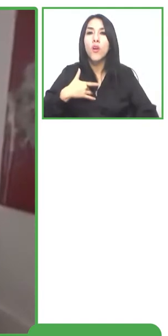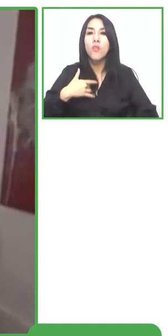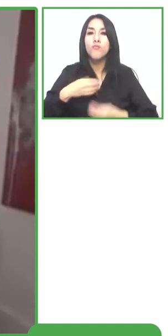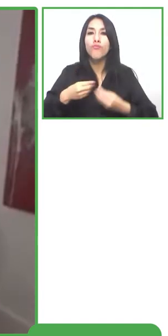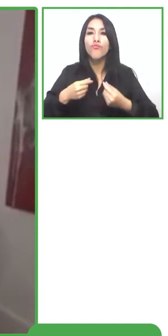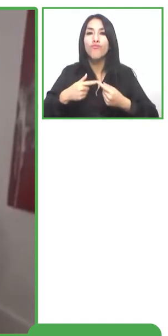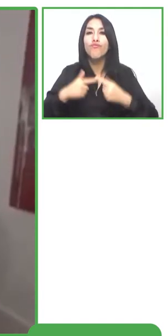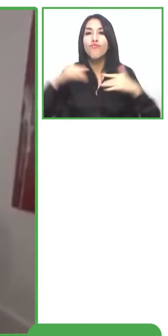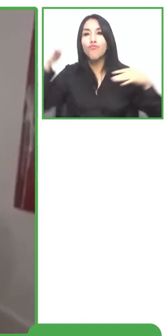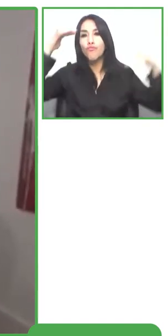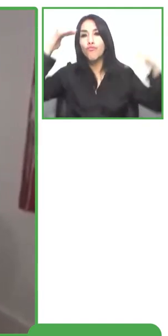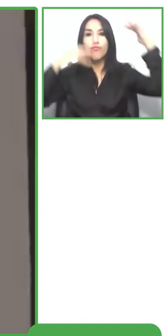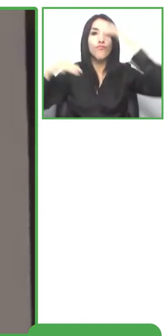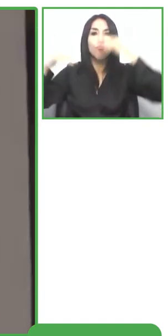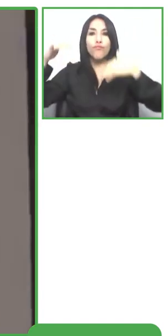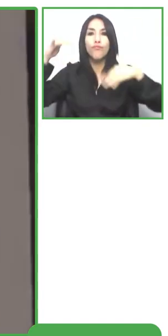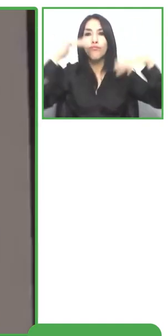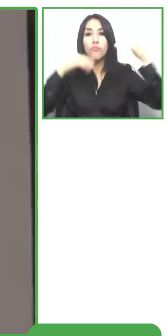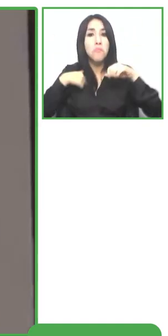fulfill their goals.